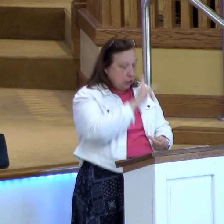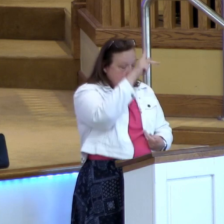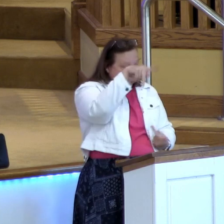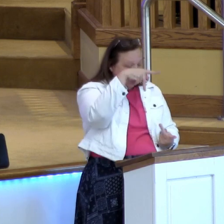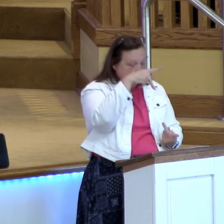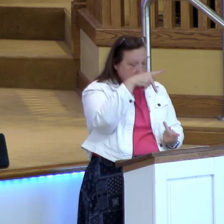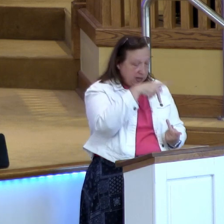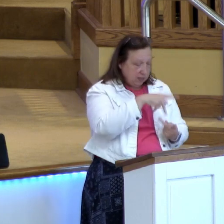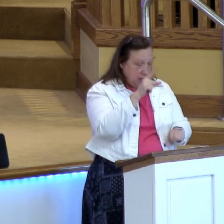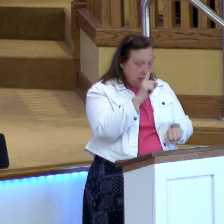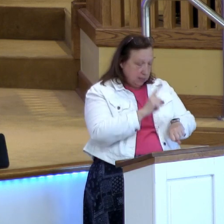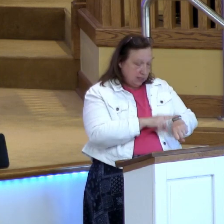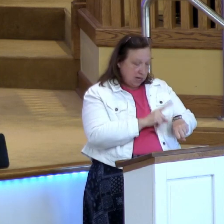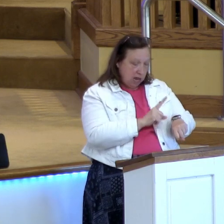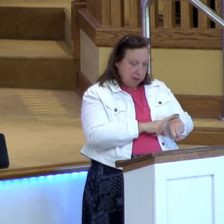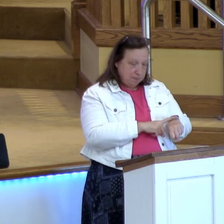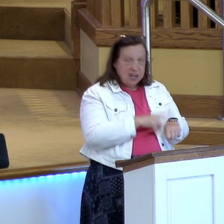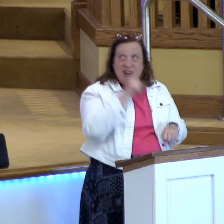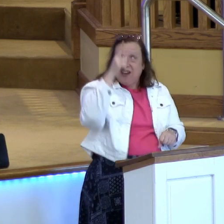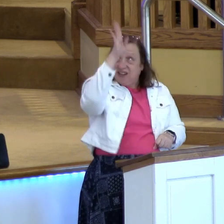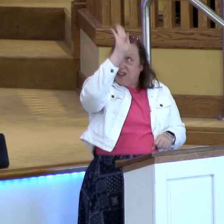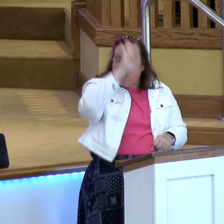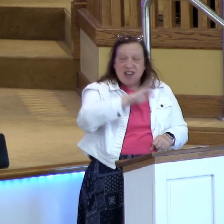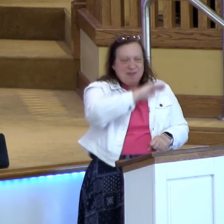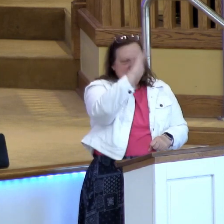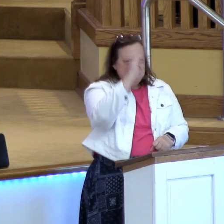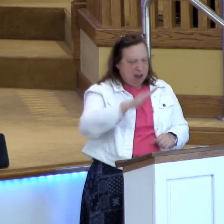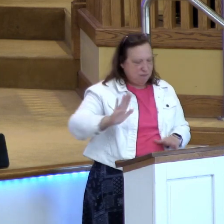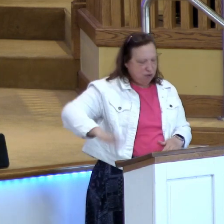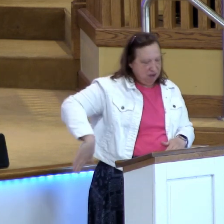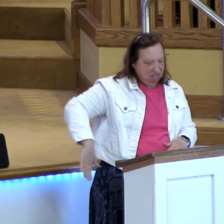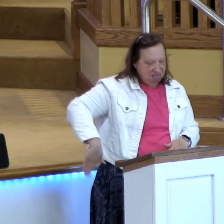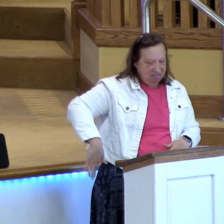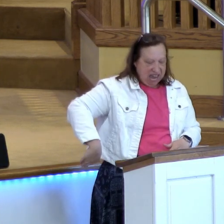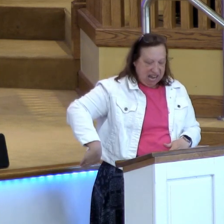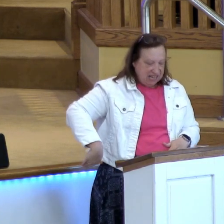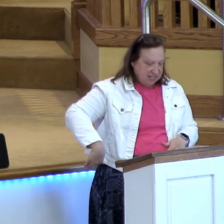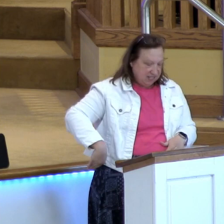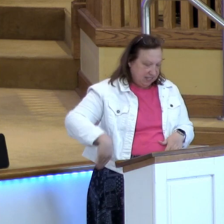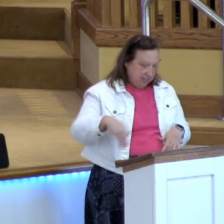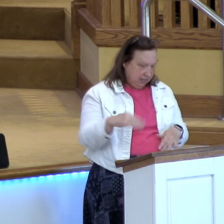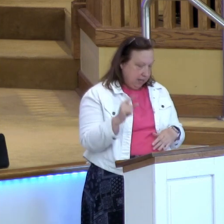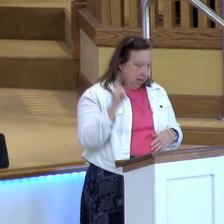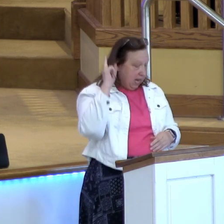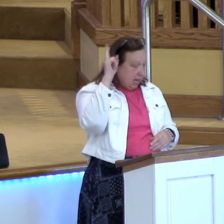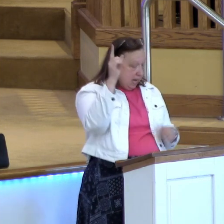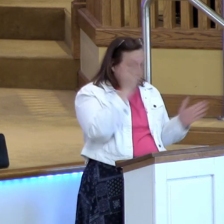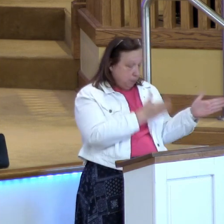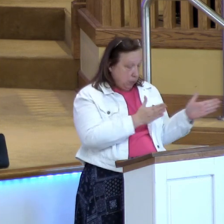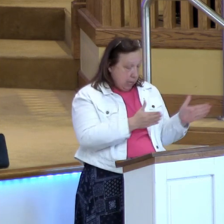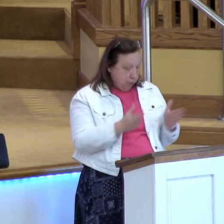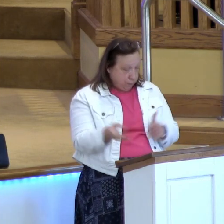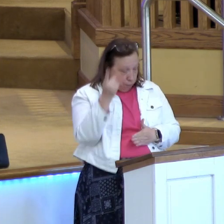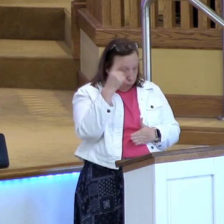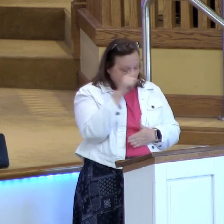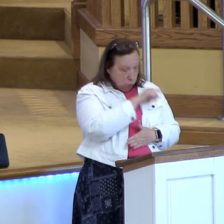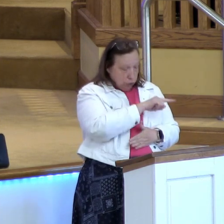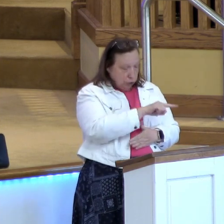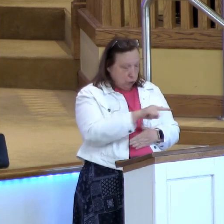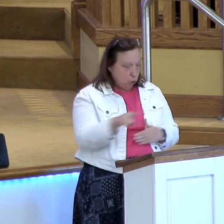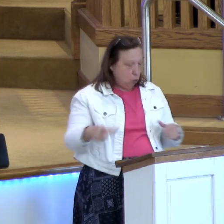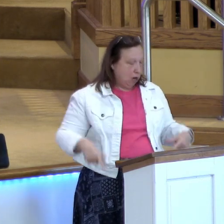Perfect time, he's never been late. His plan for